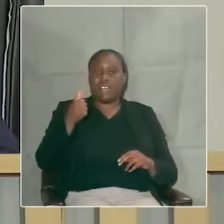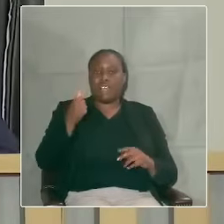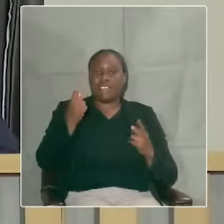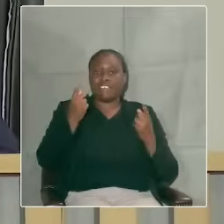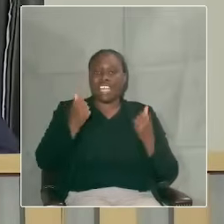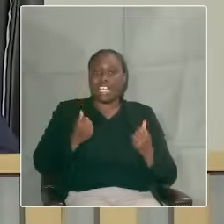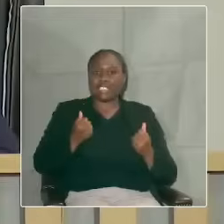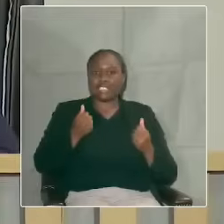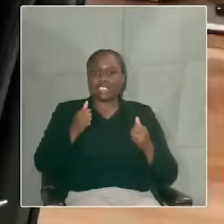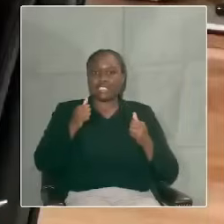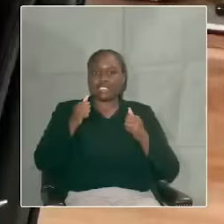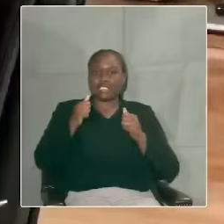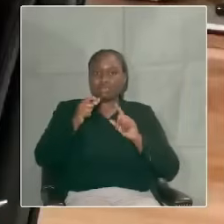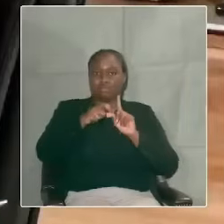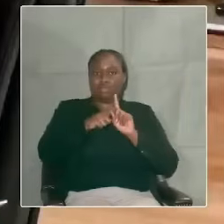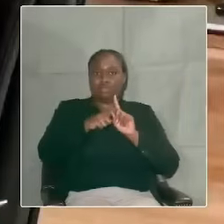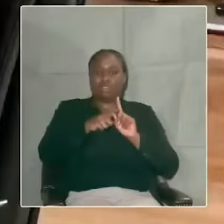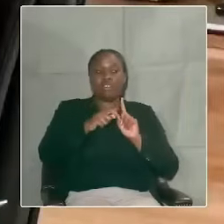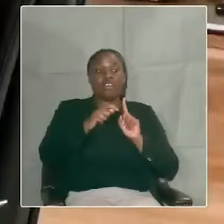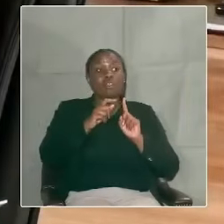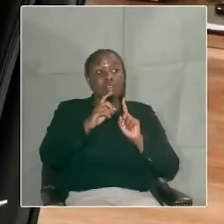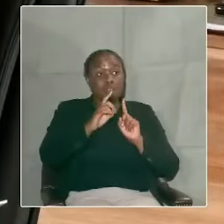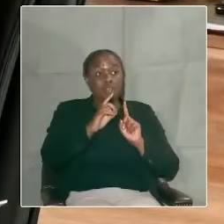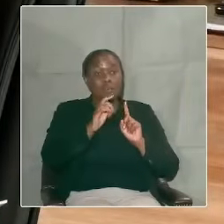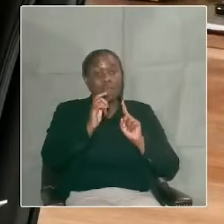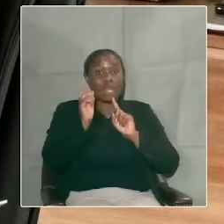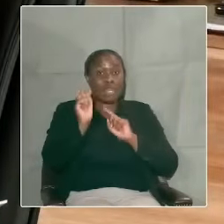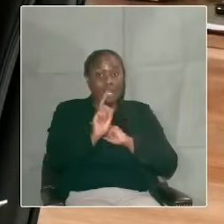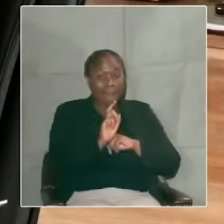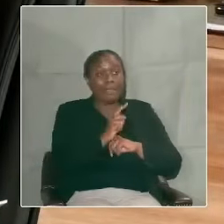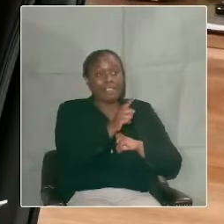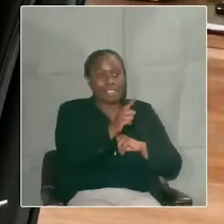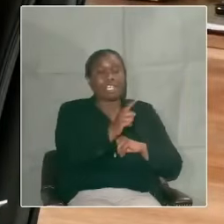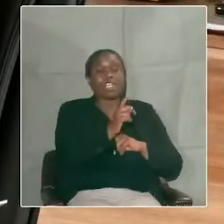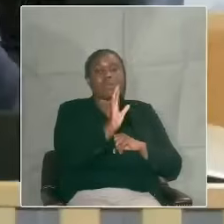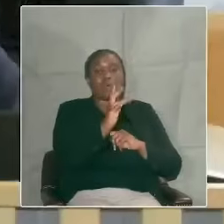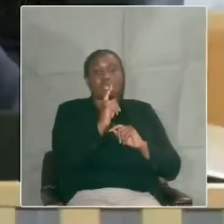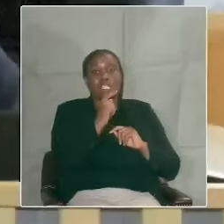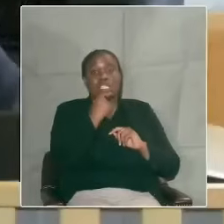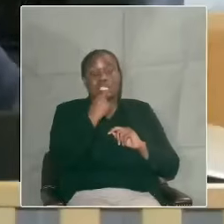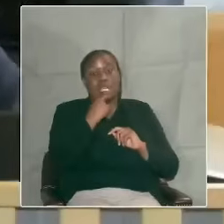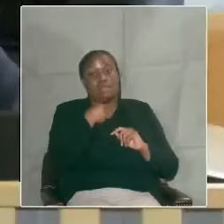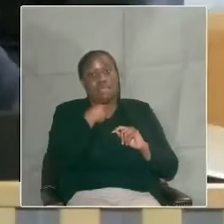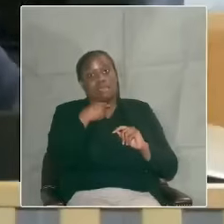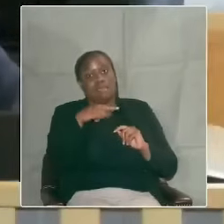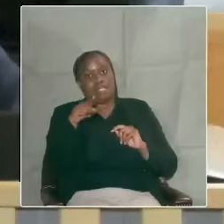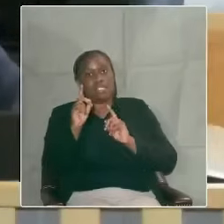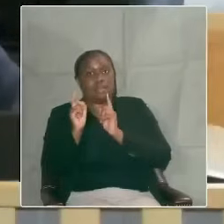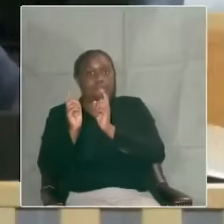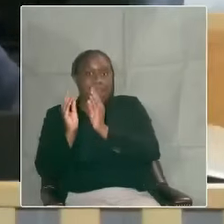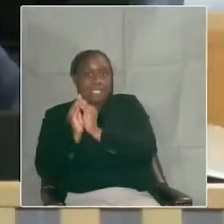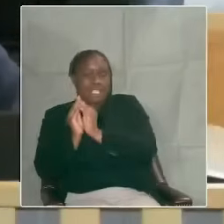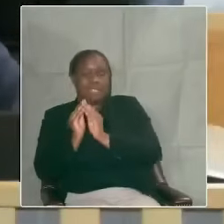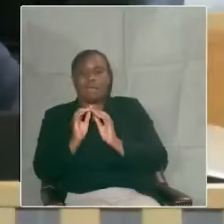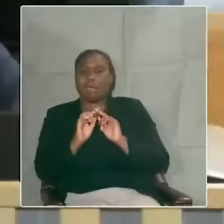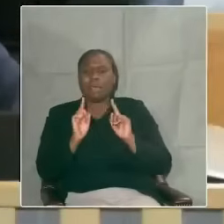them forward to me. But the detailed work of the team, as far as I know, no, he was never